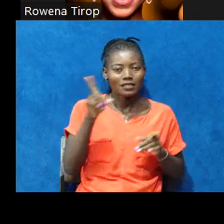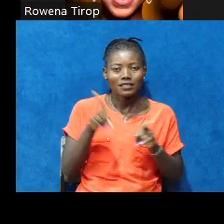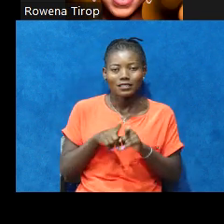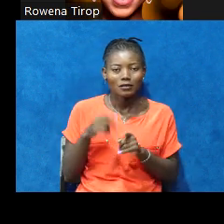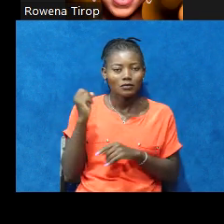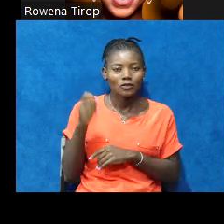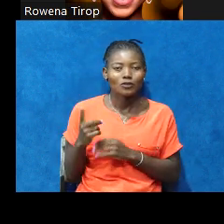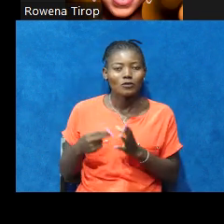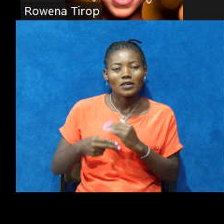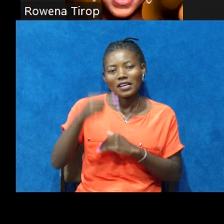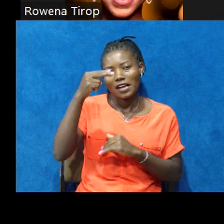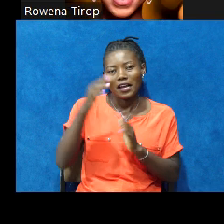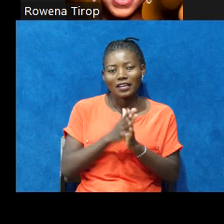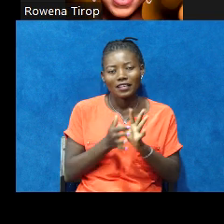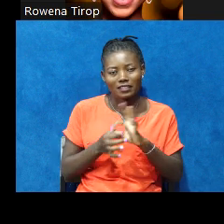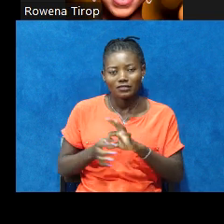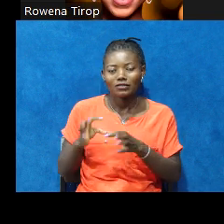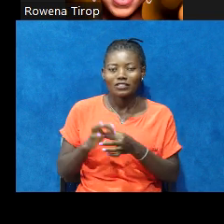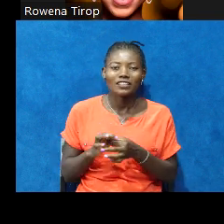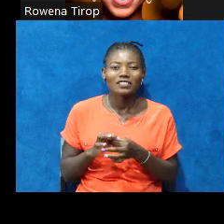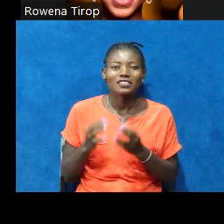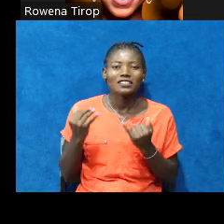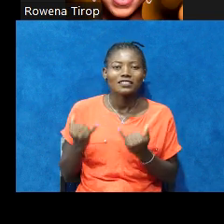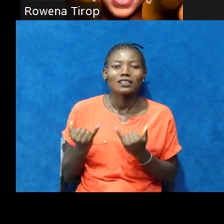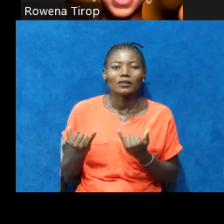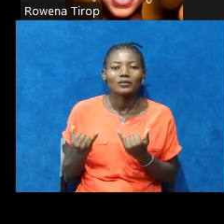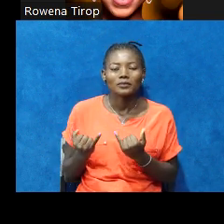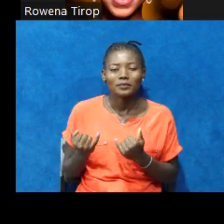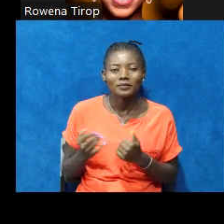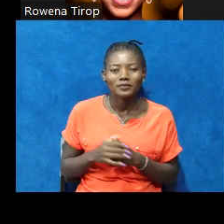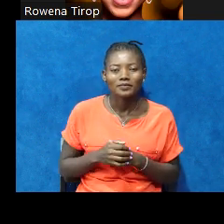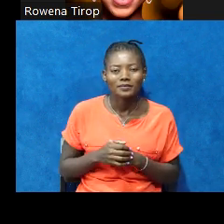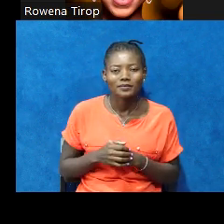be raised and rather raised and connected. So